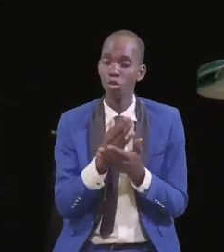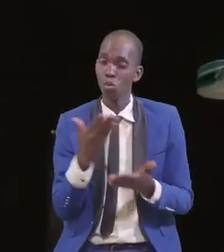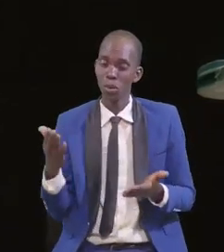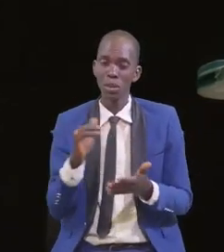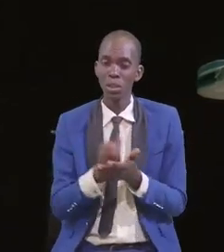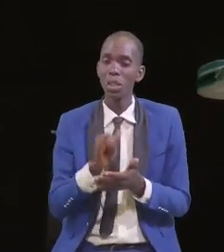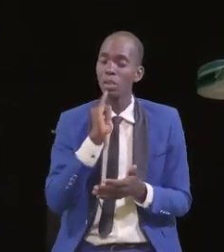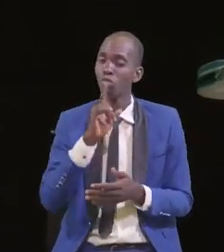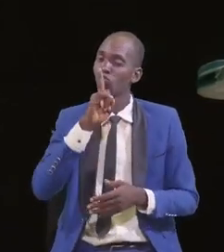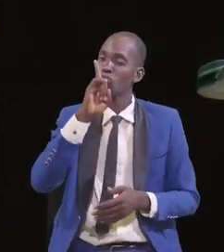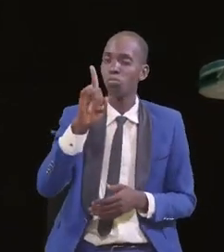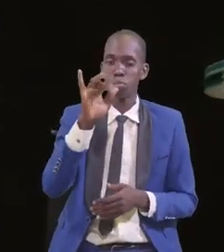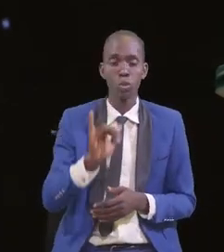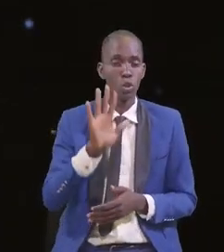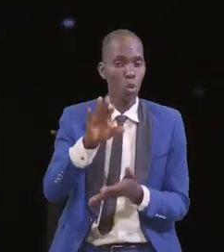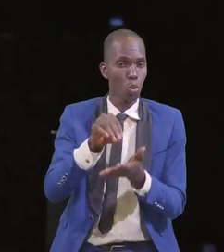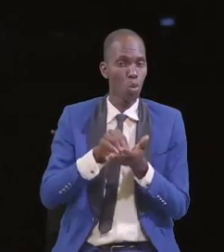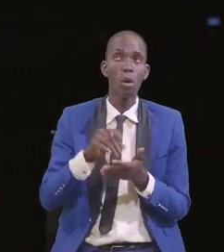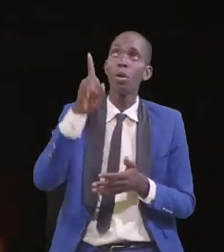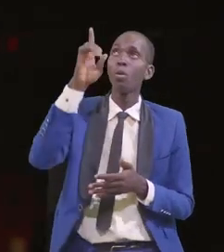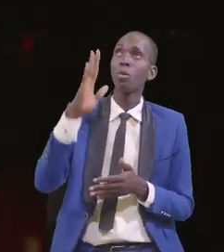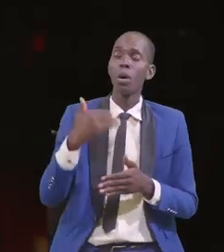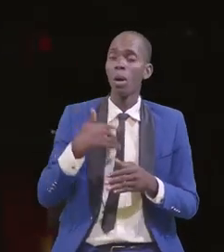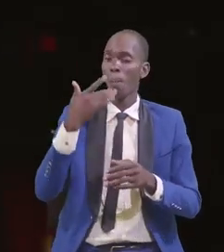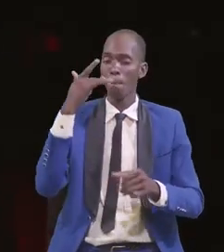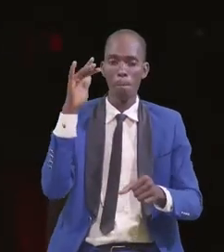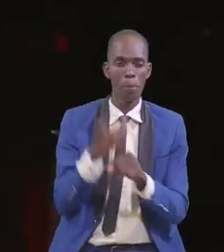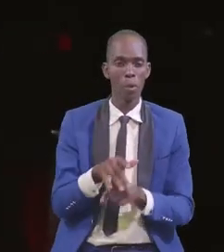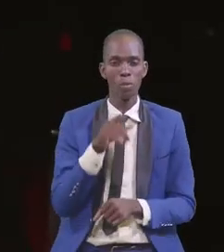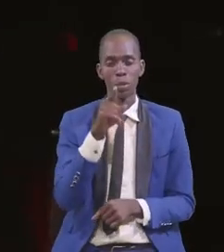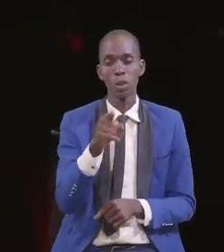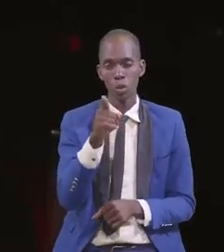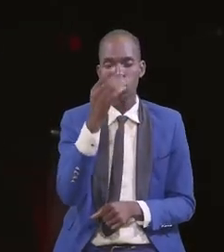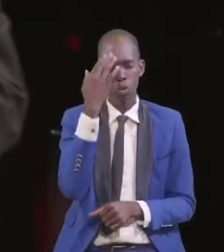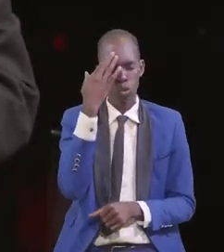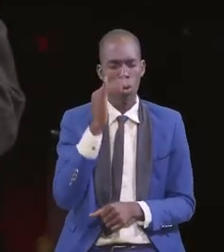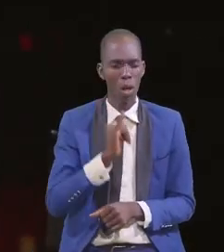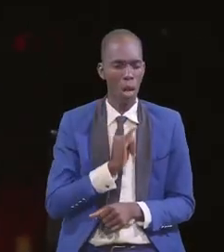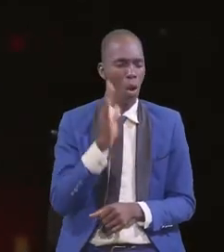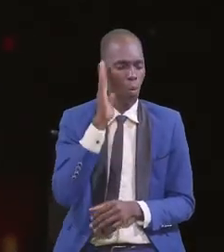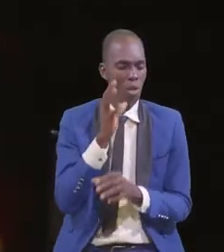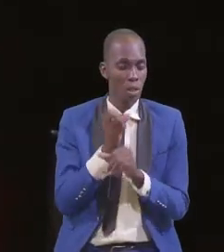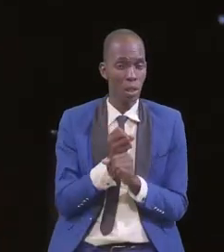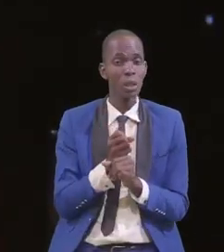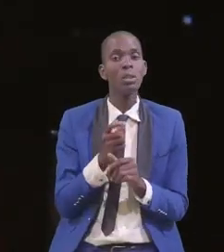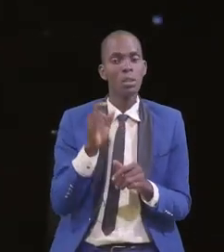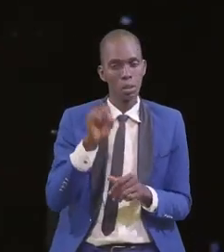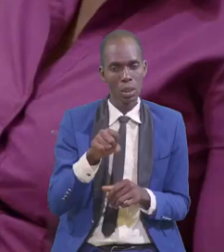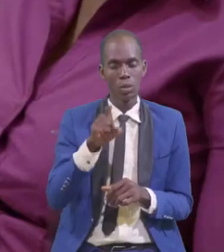you, and the Lord has promised you, and you know you are going to have. Yes, you will